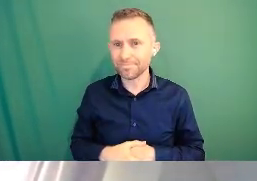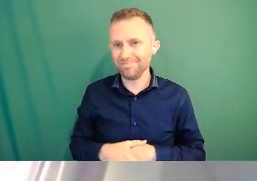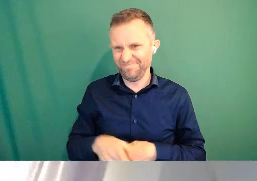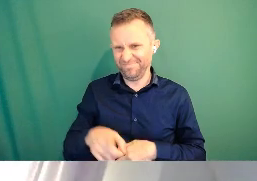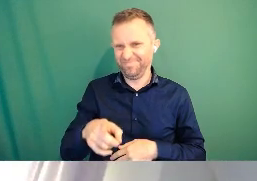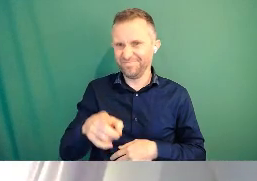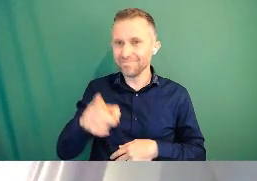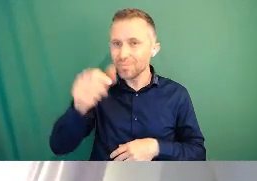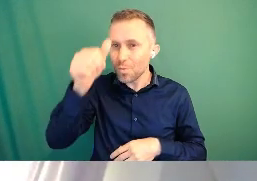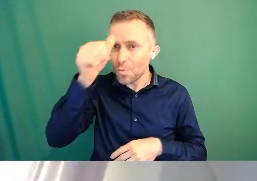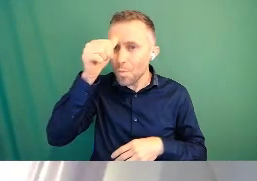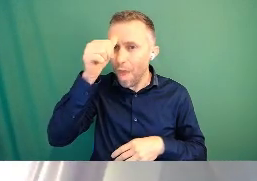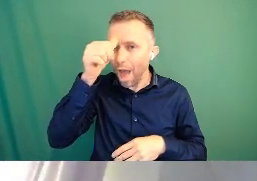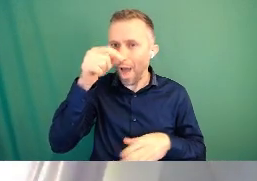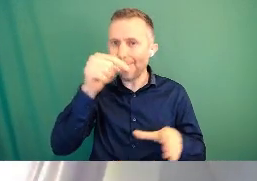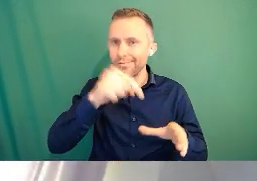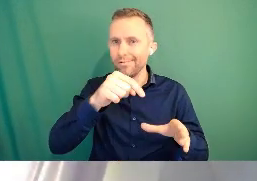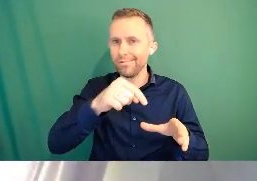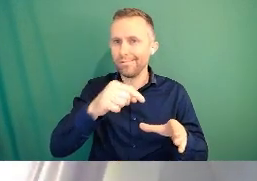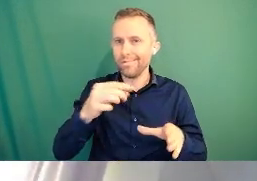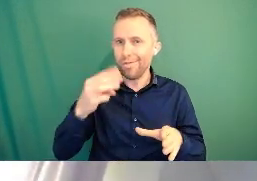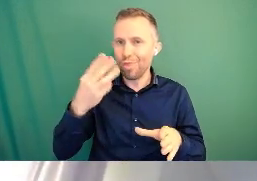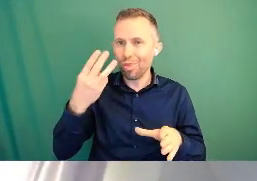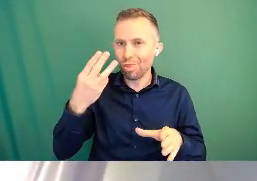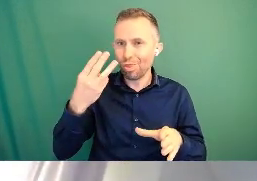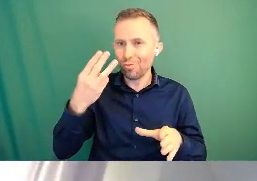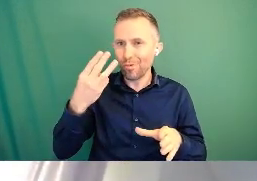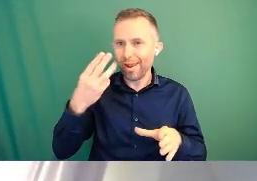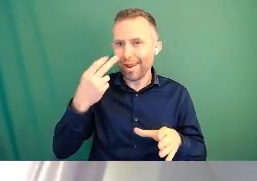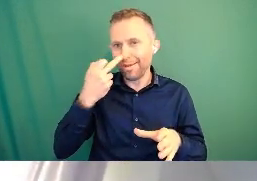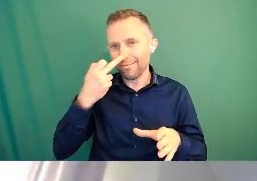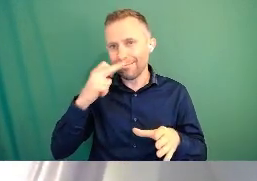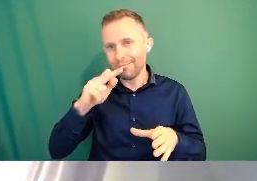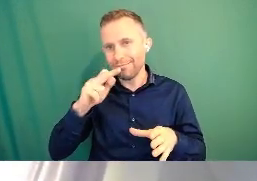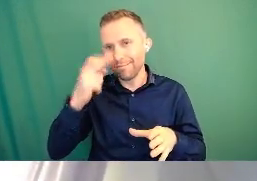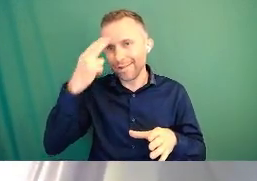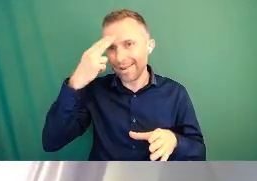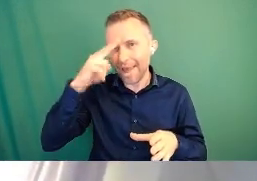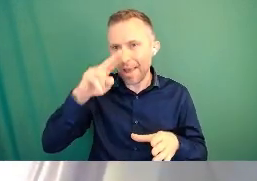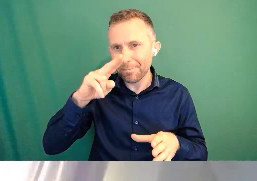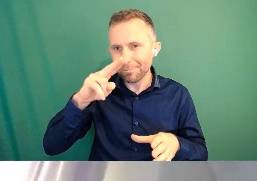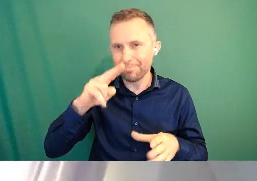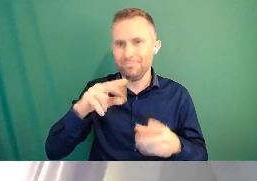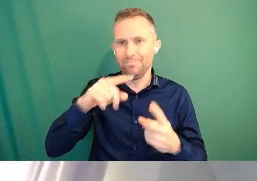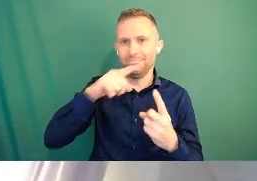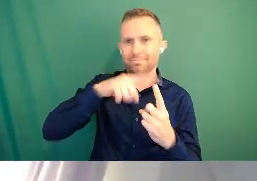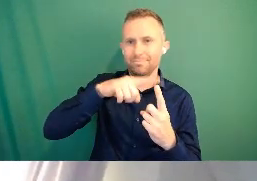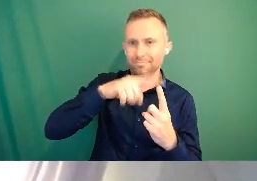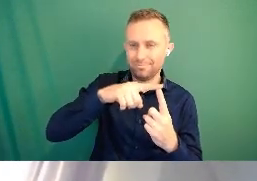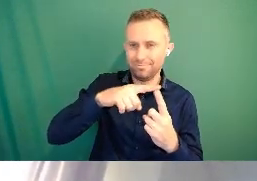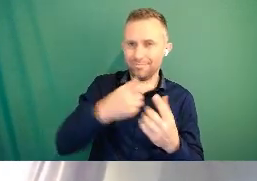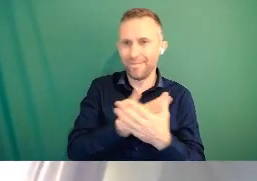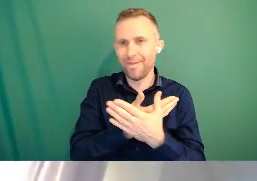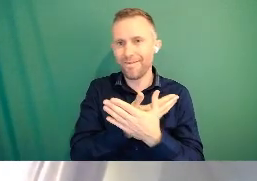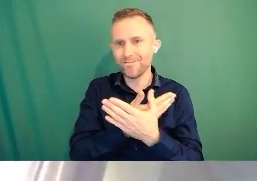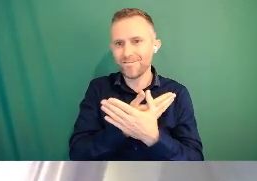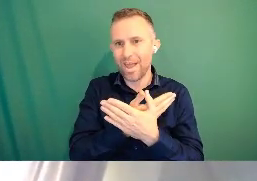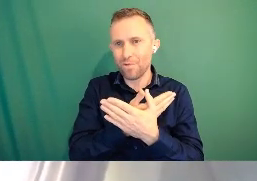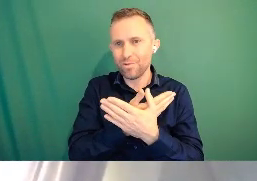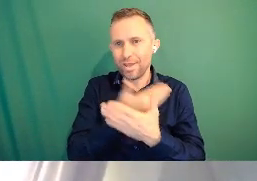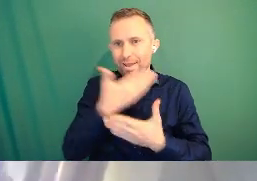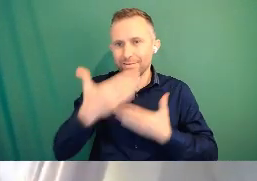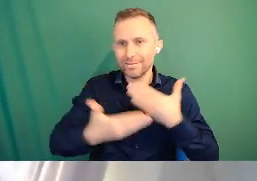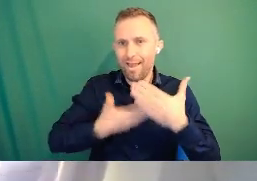as one of you have already mentioned, it comes with its nicknames as well. So one of those nicknames is the Fairy Tale Castle, because